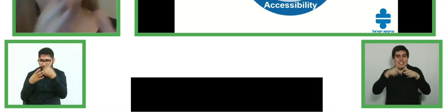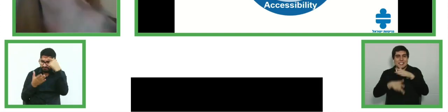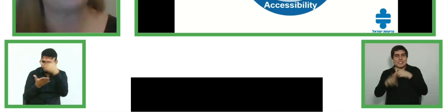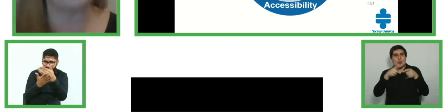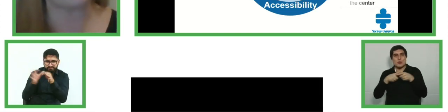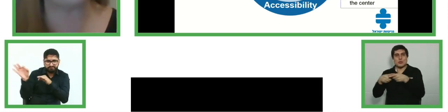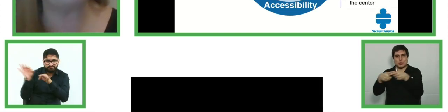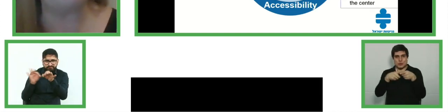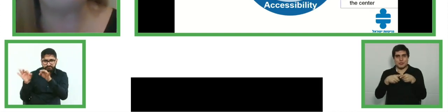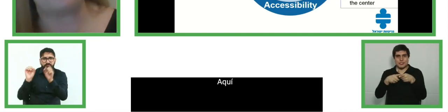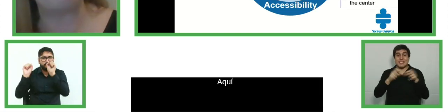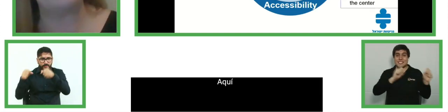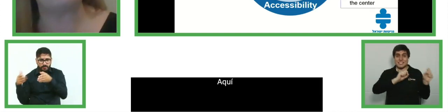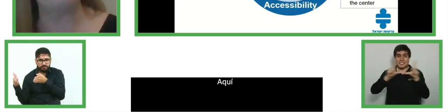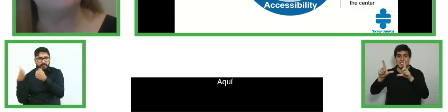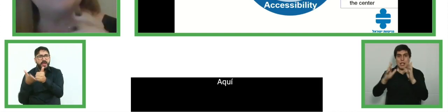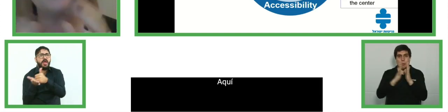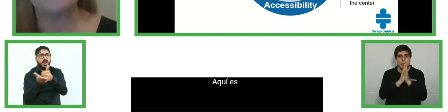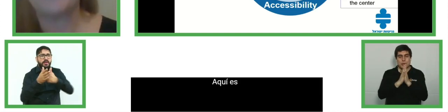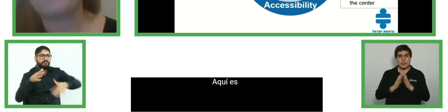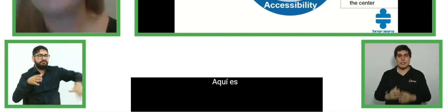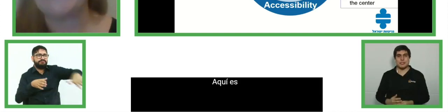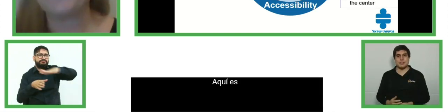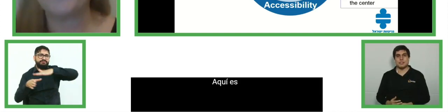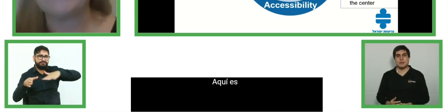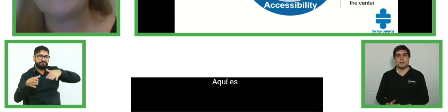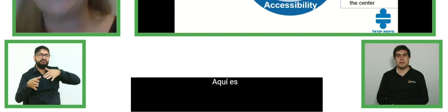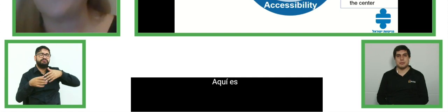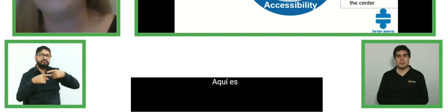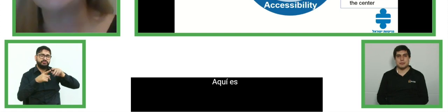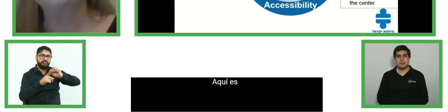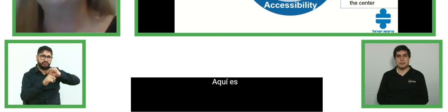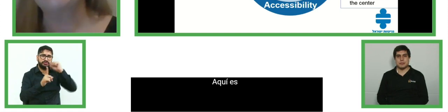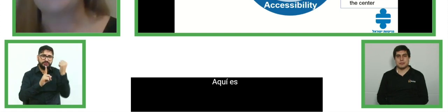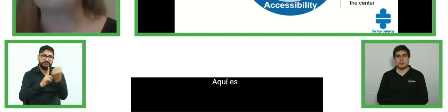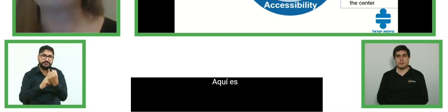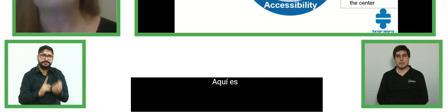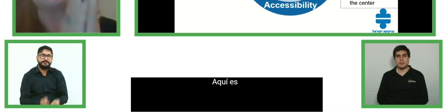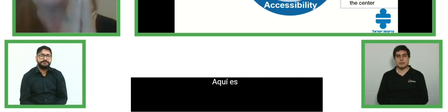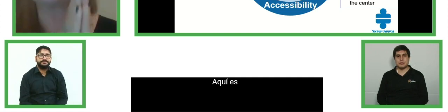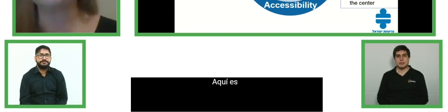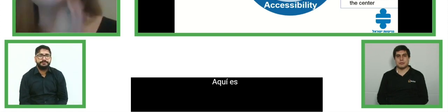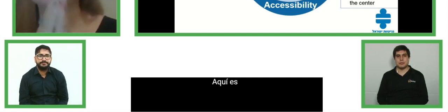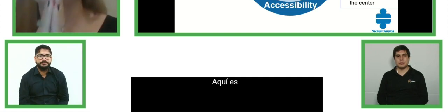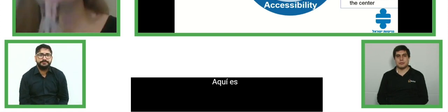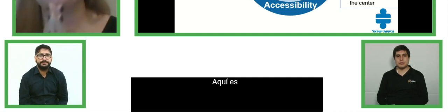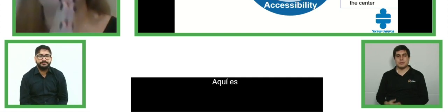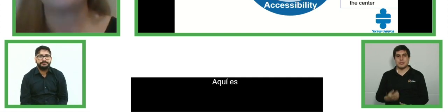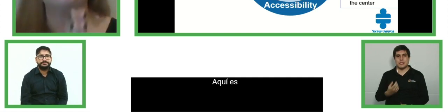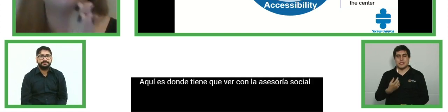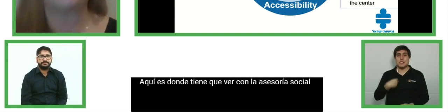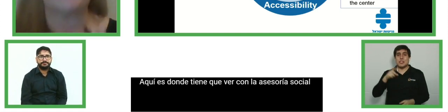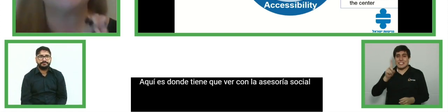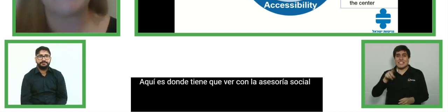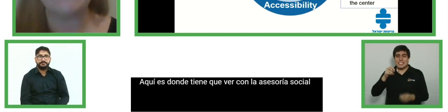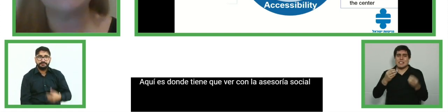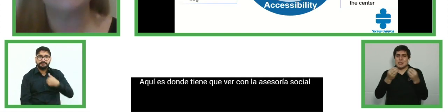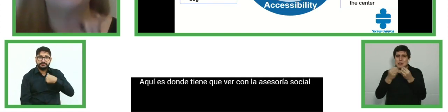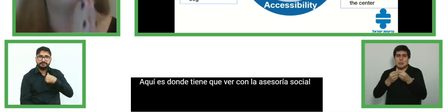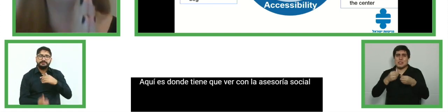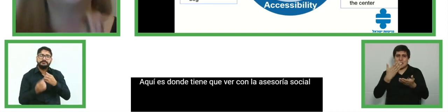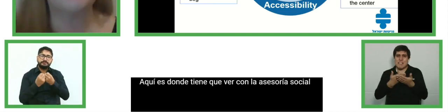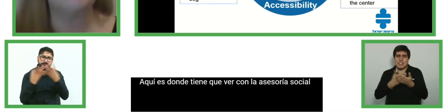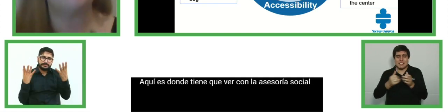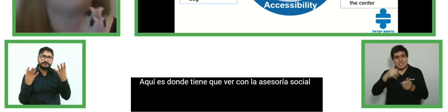saying the word click a lot. Social accessibility, once you address that, you really are able to change the